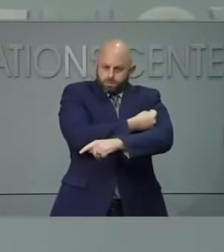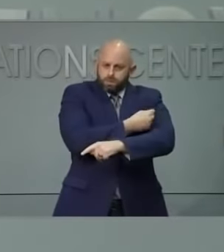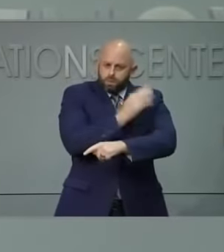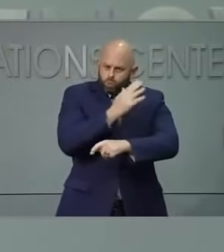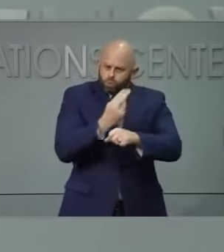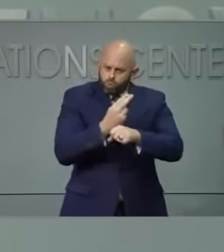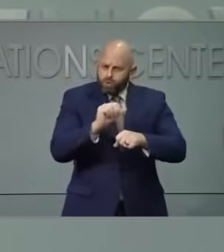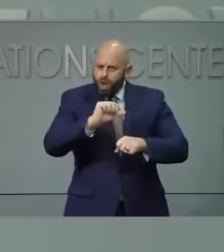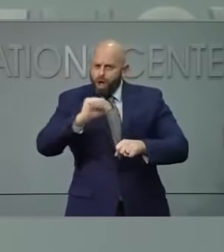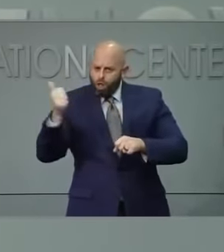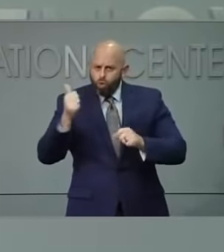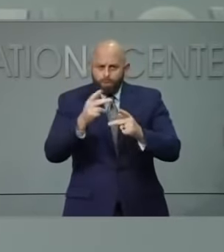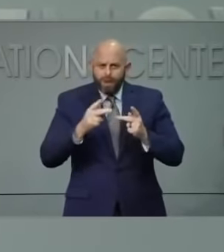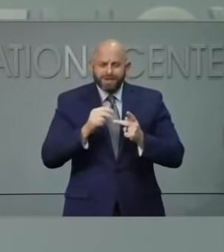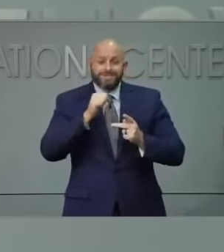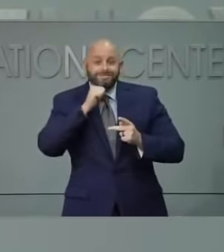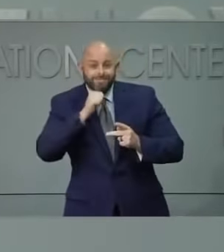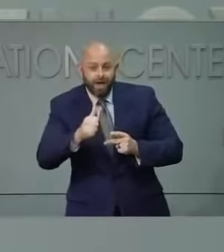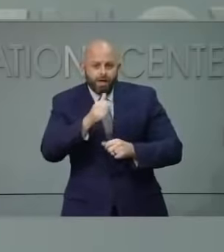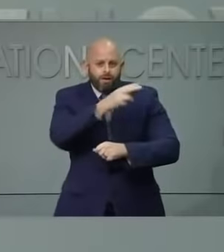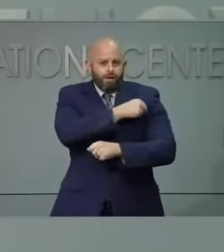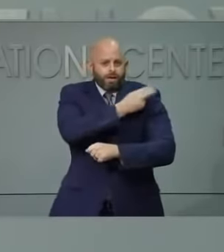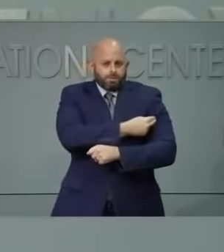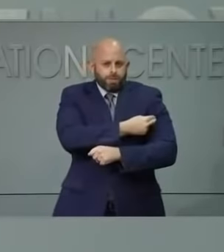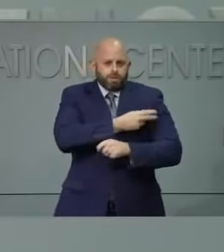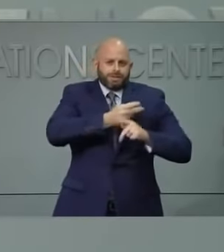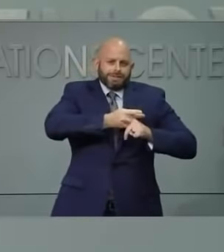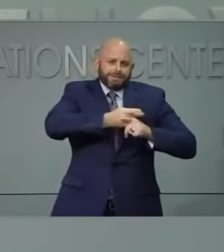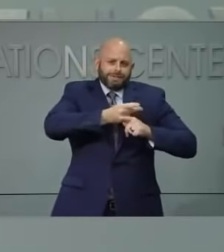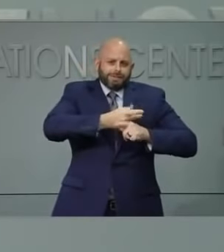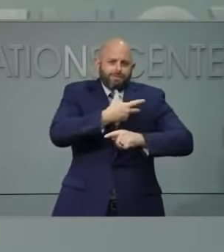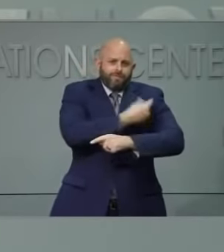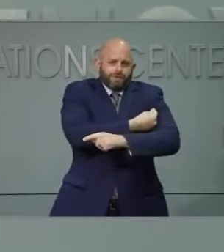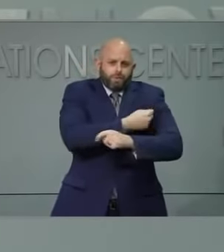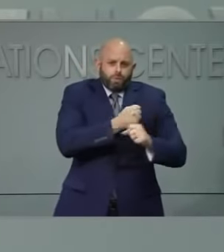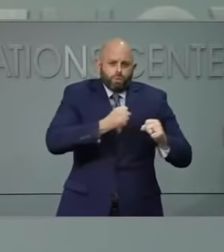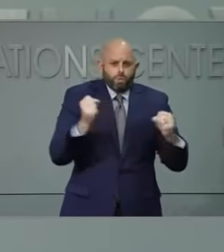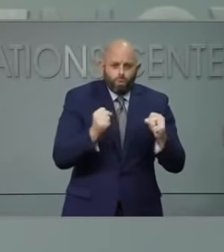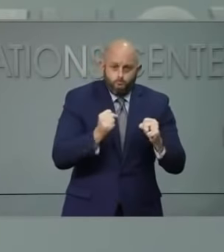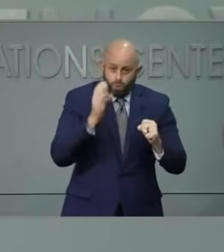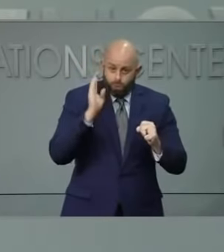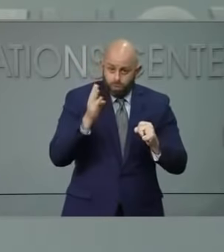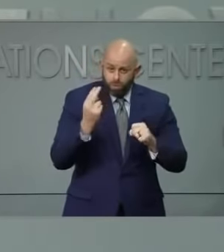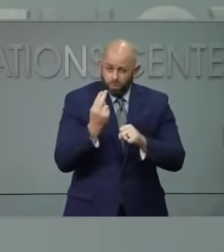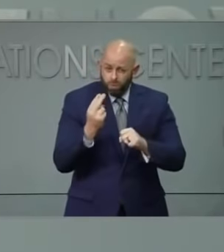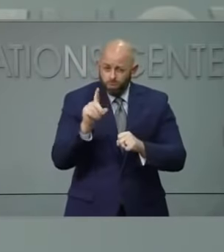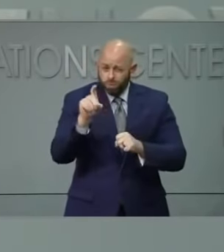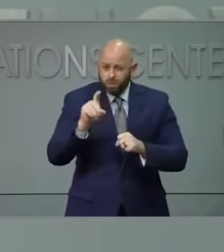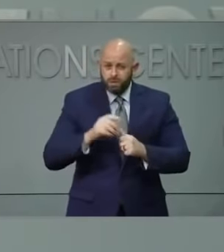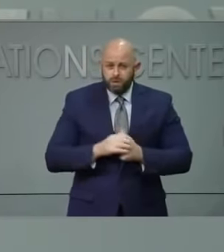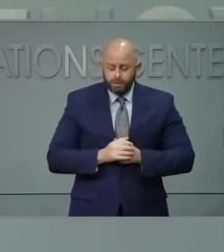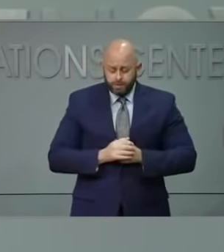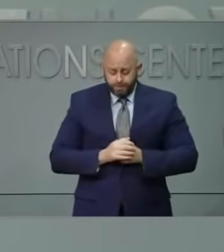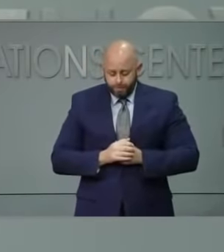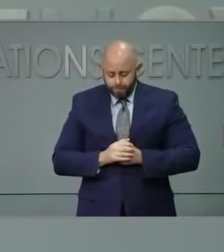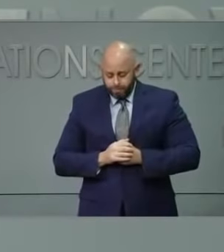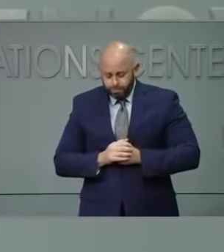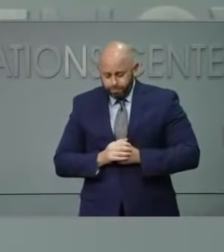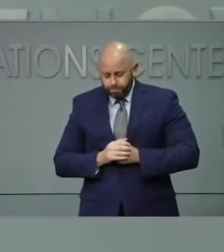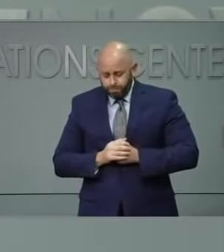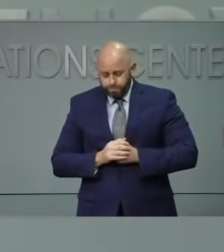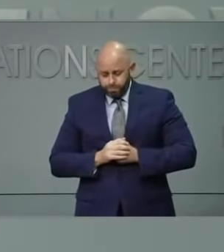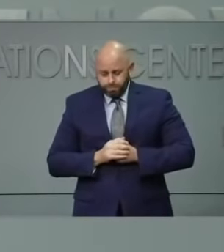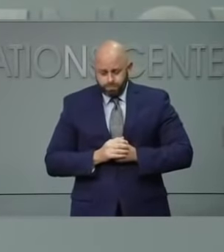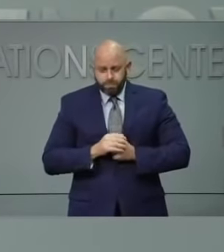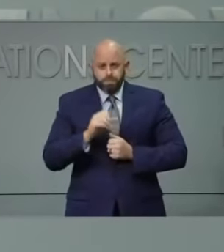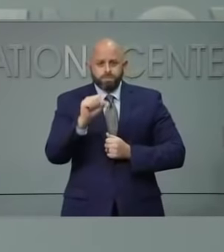in non-hospital settings to keep these vaccines cold. Laura, thanks for that question. So the company